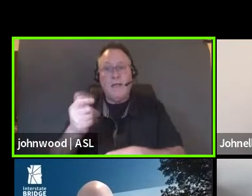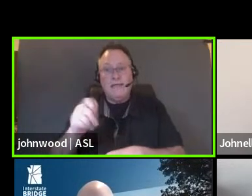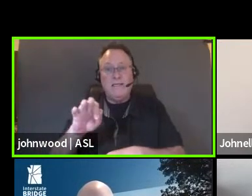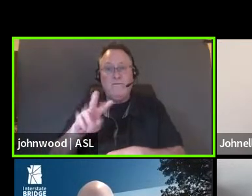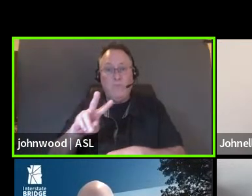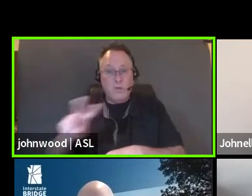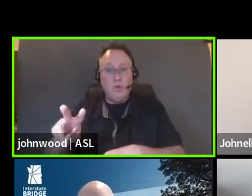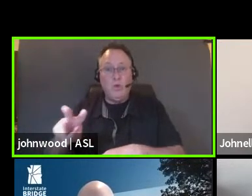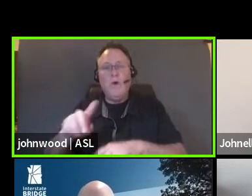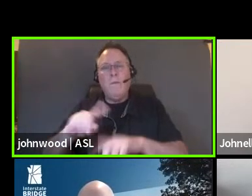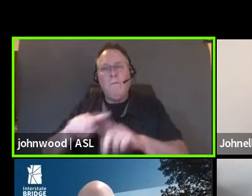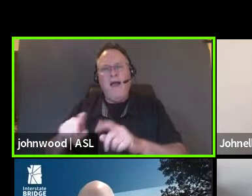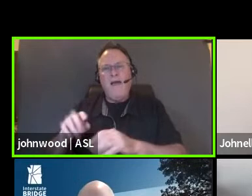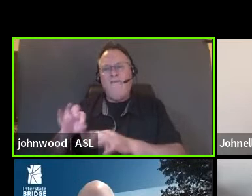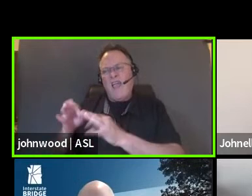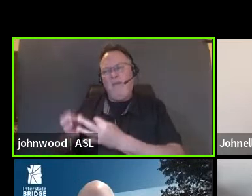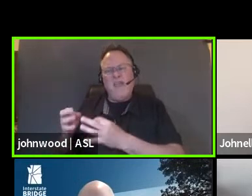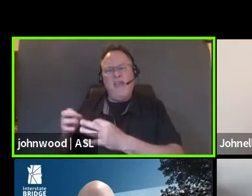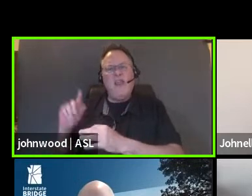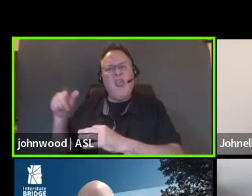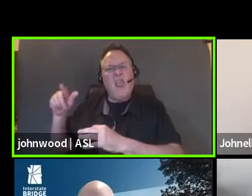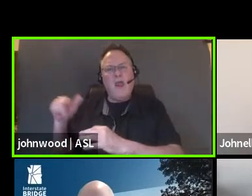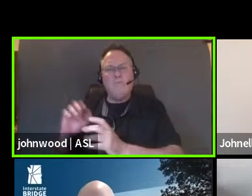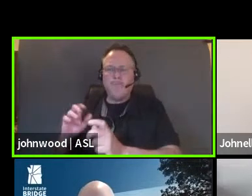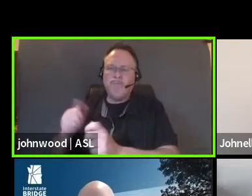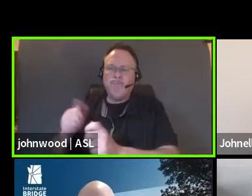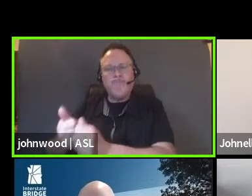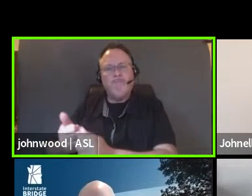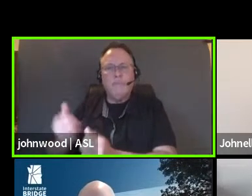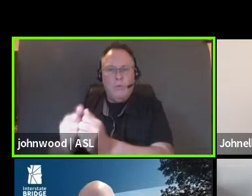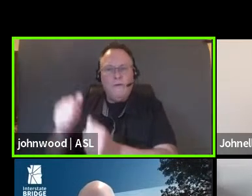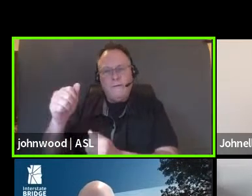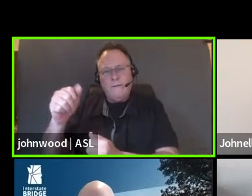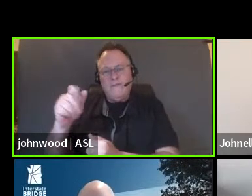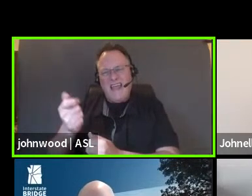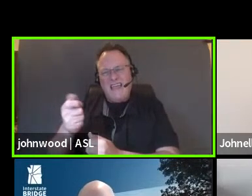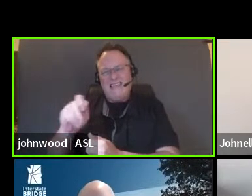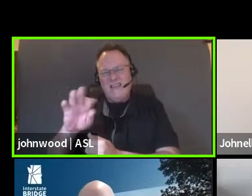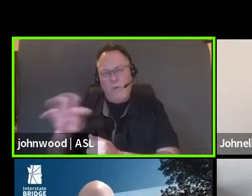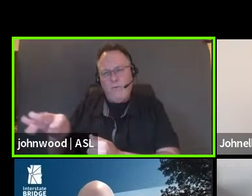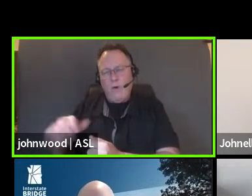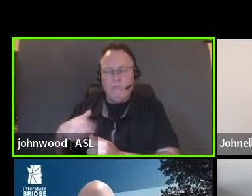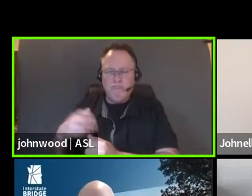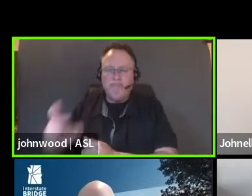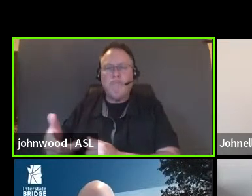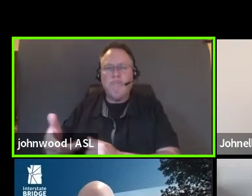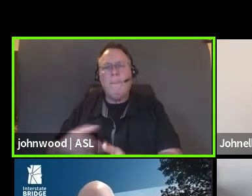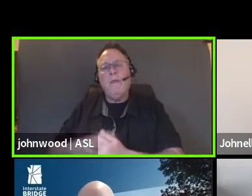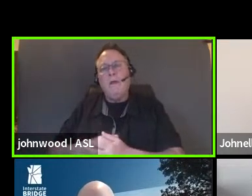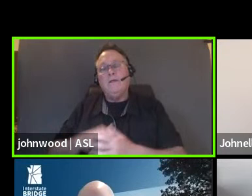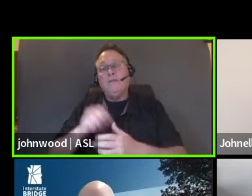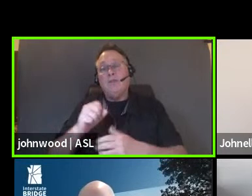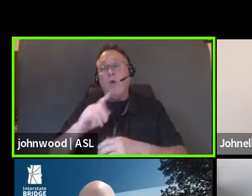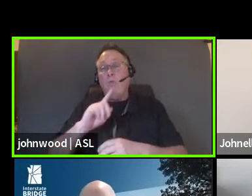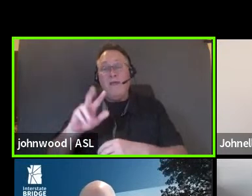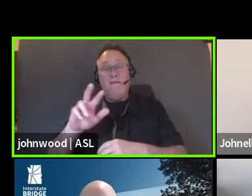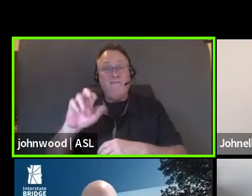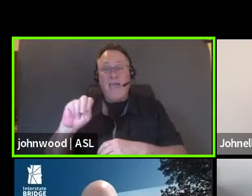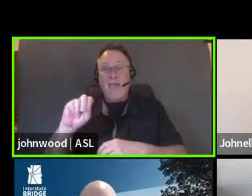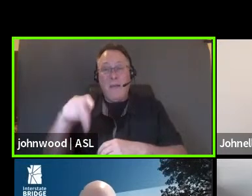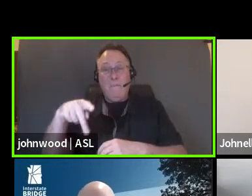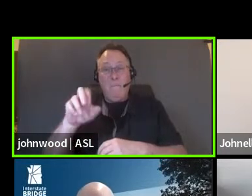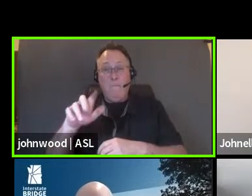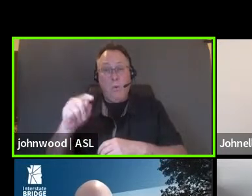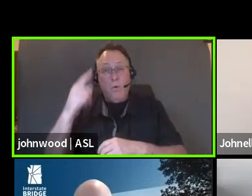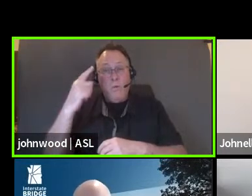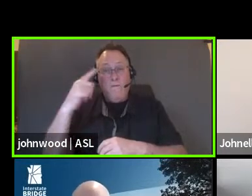family followed in 1944. And Vanport was a city that was really put together to serve people from